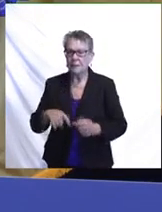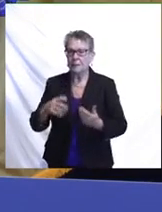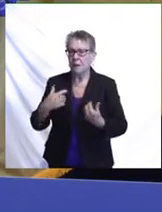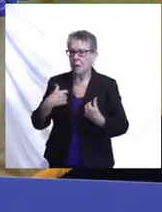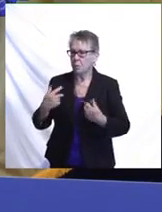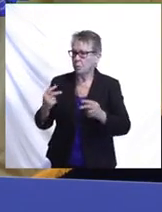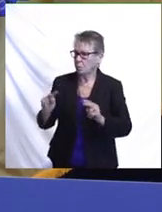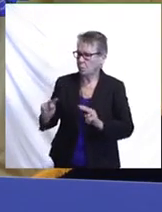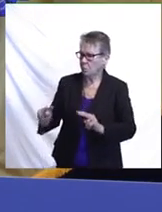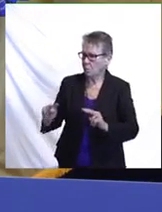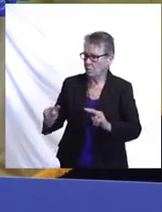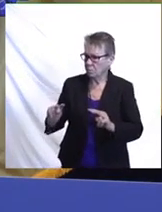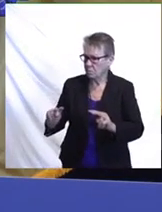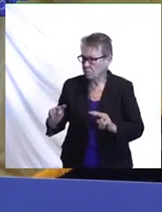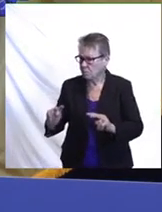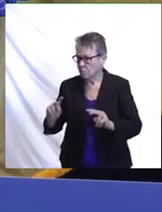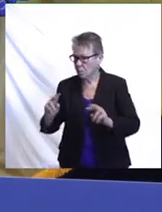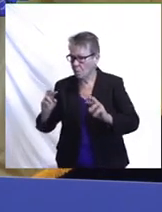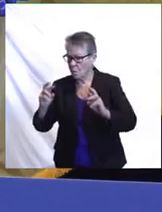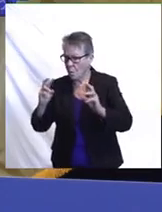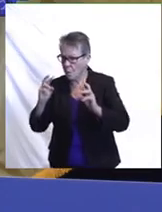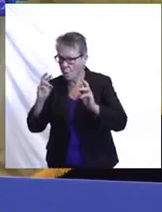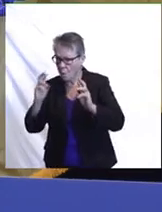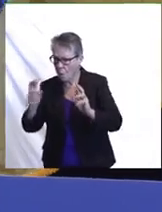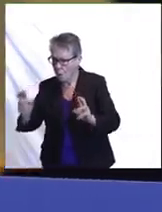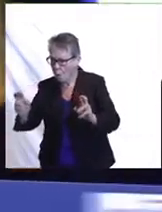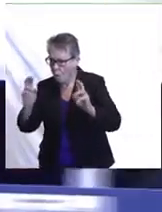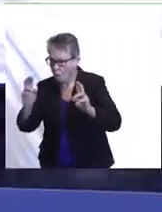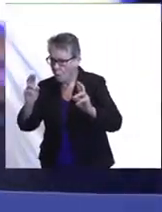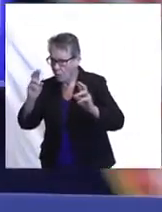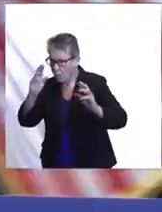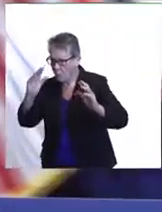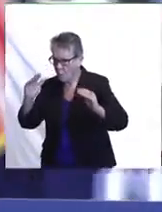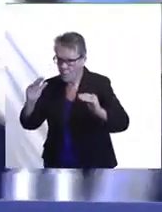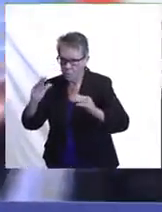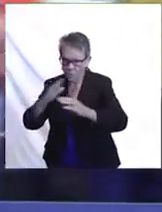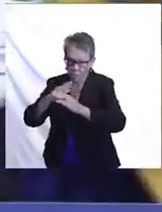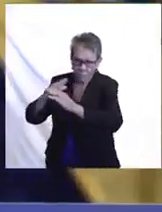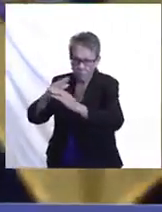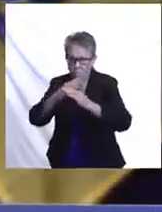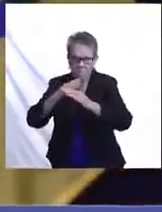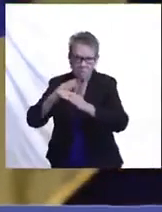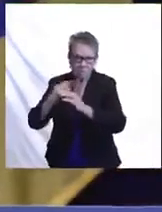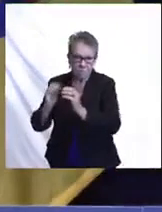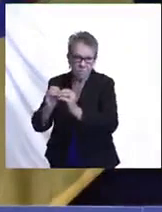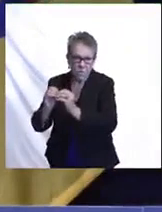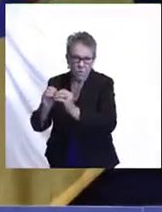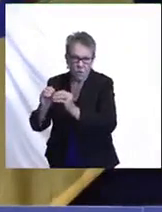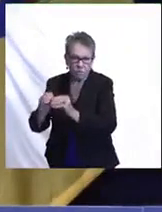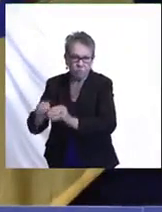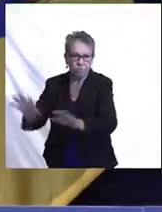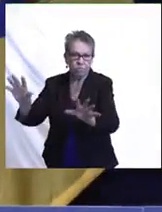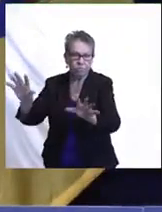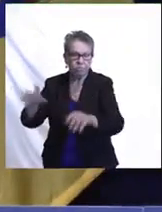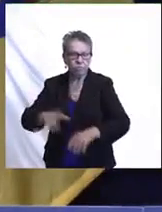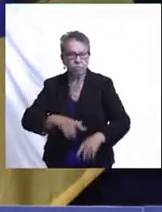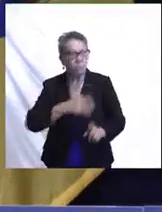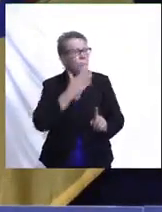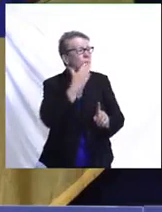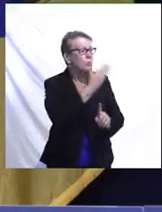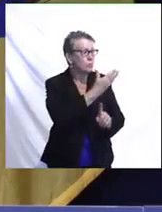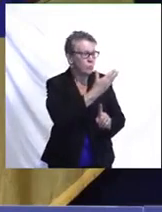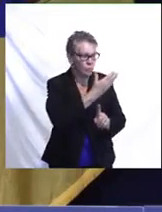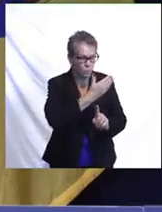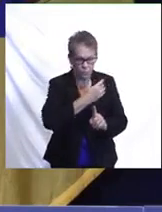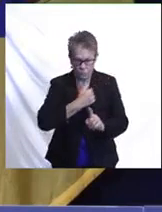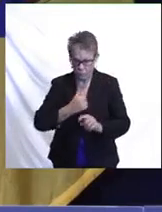our commercial laboratories ramped up as well. Great, thank you for that. So I know whether it's for members of the press or the general public,